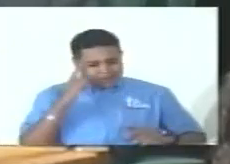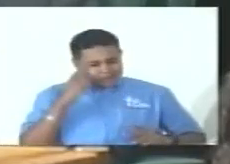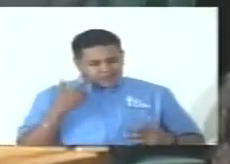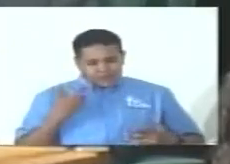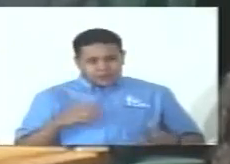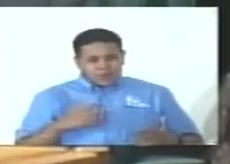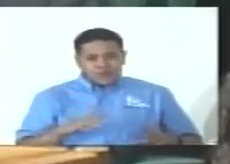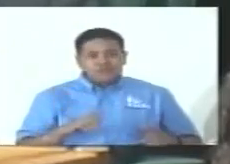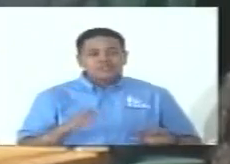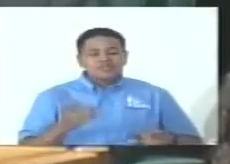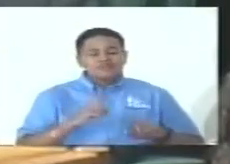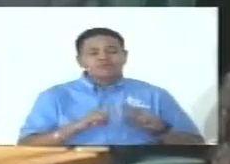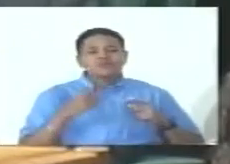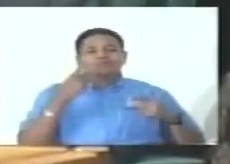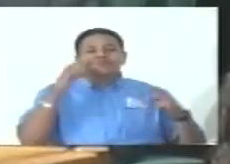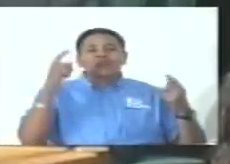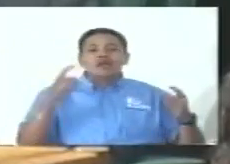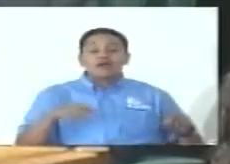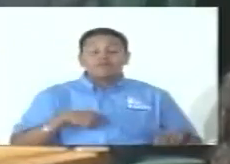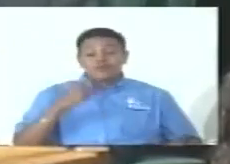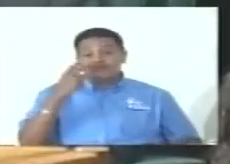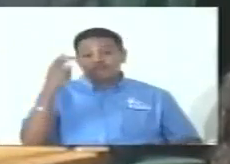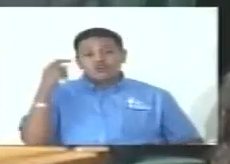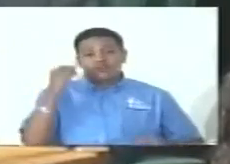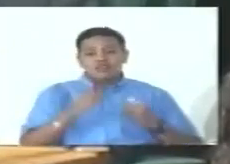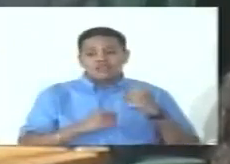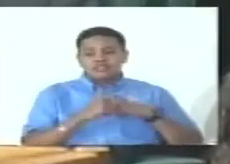President, I'll recall the last time I